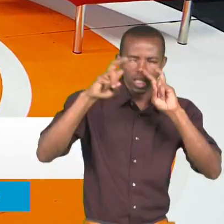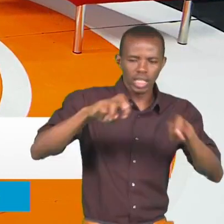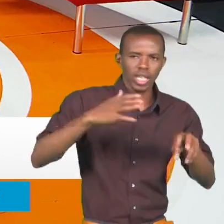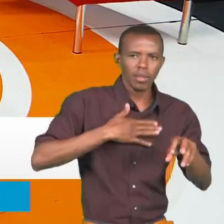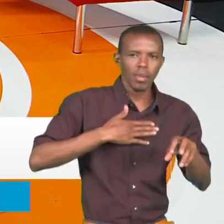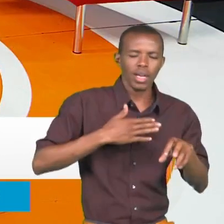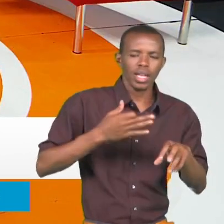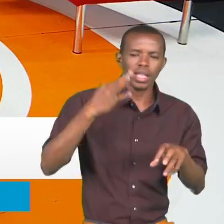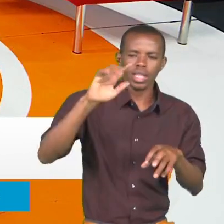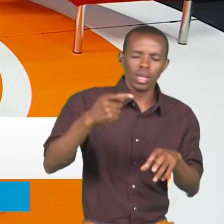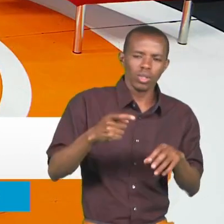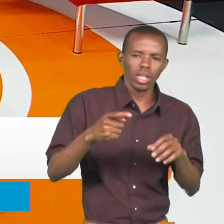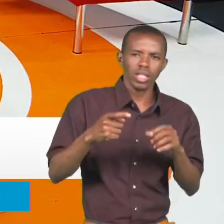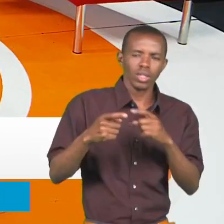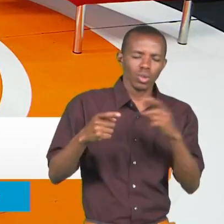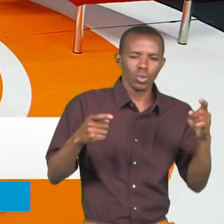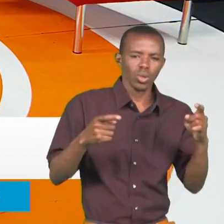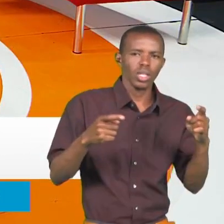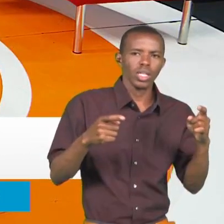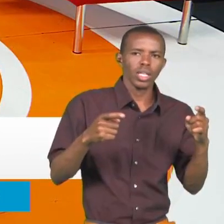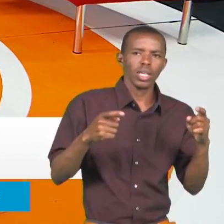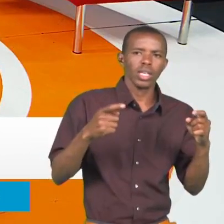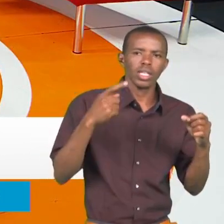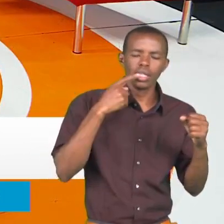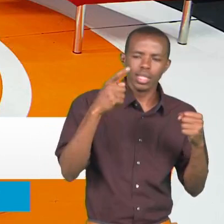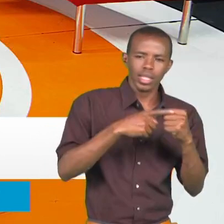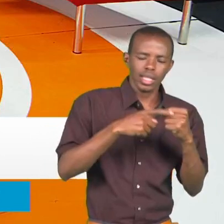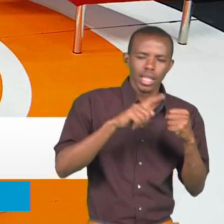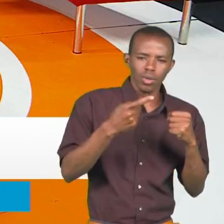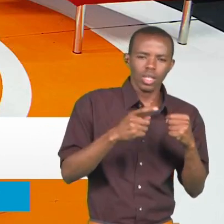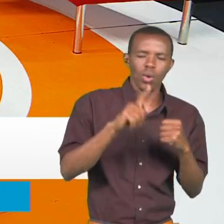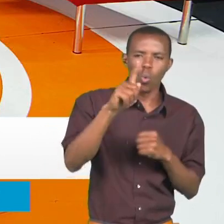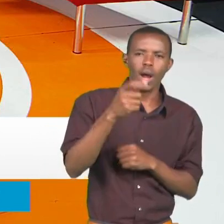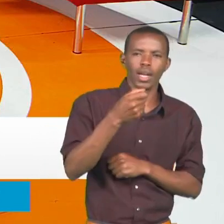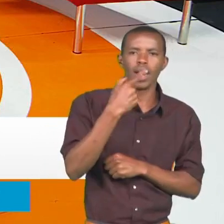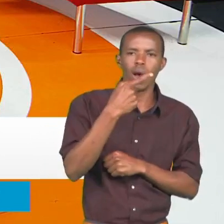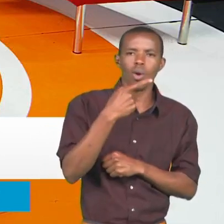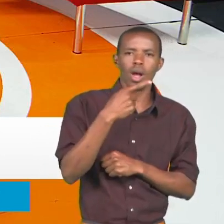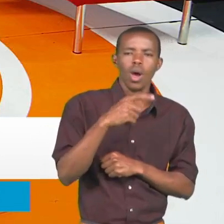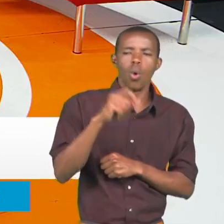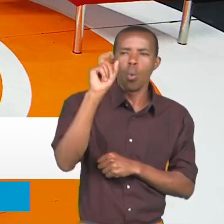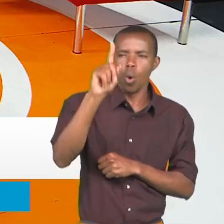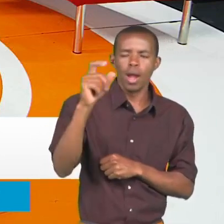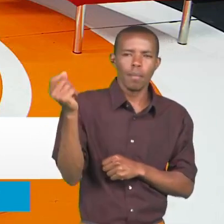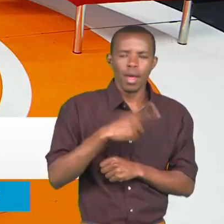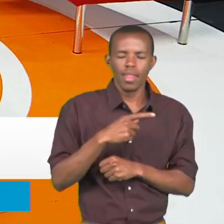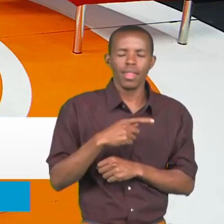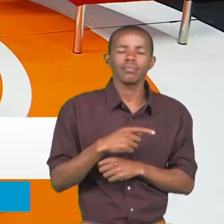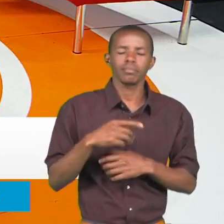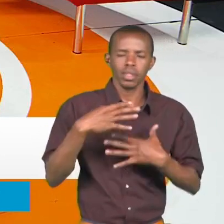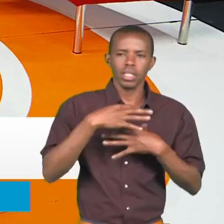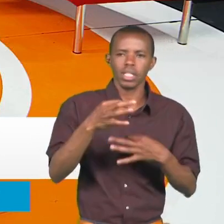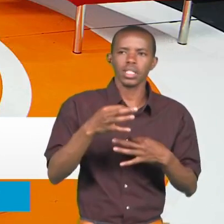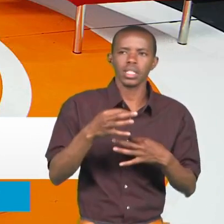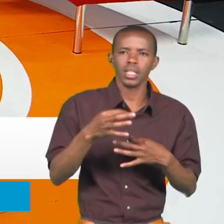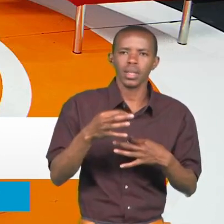about 3,600 to 4,000 shillings per dose. Per dose, yes. Okay. Yeah, and a dose lasts for a month. Yeah. Wow, interesting.